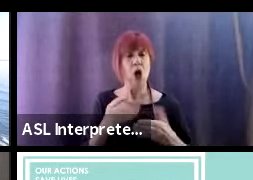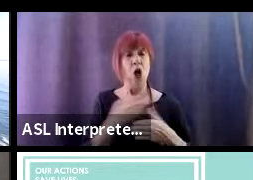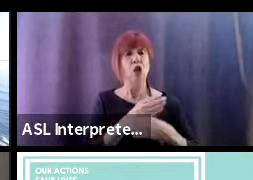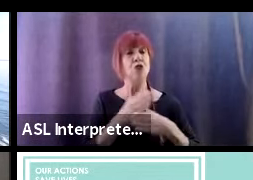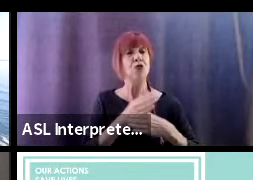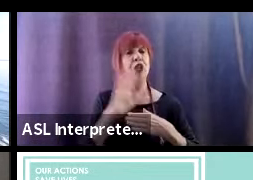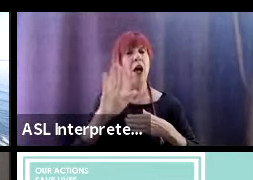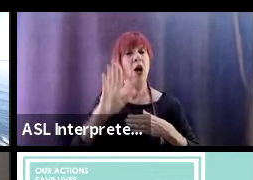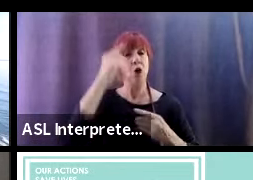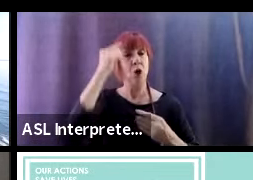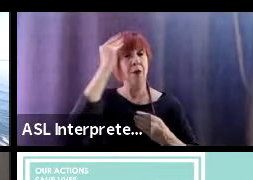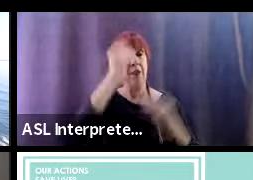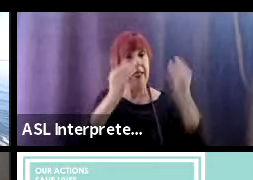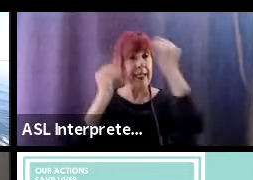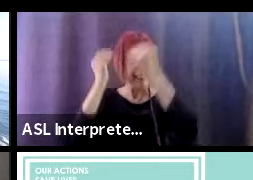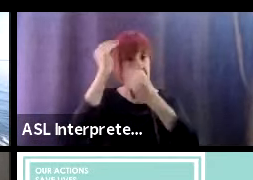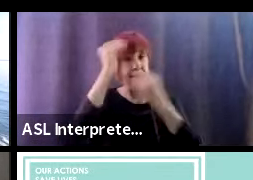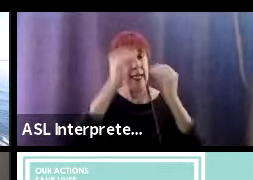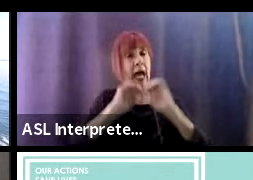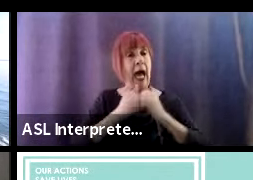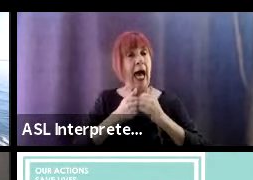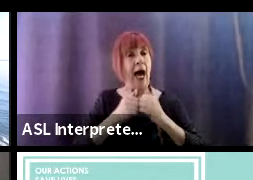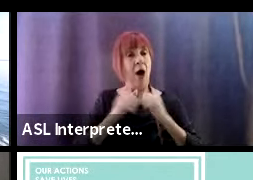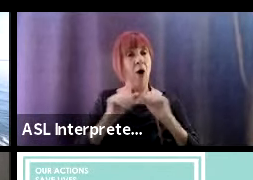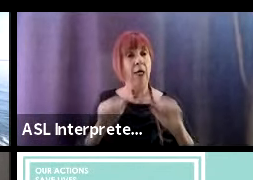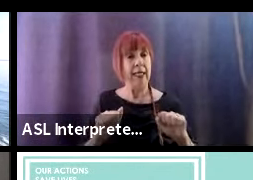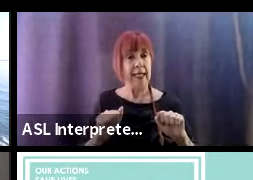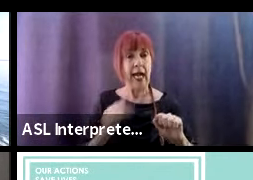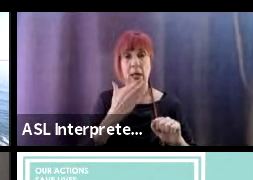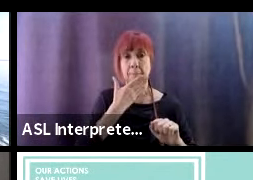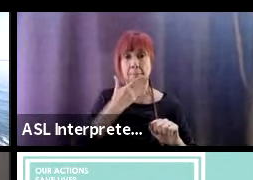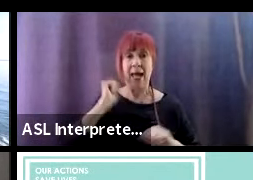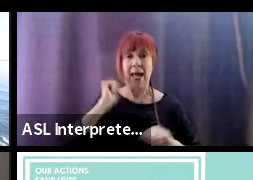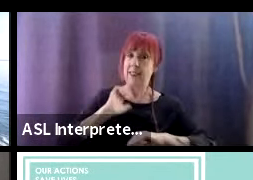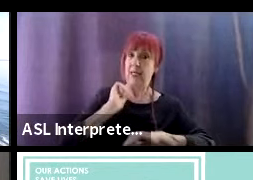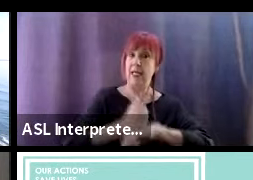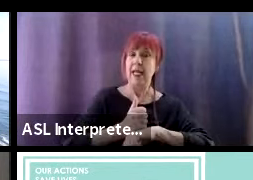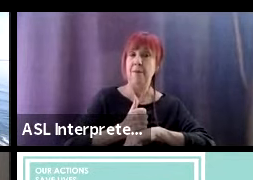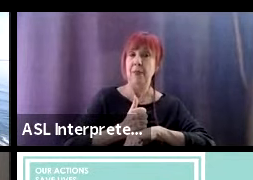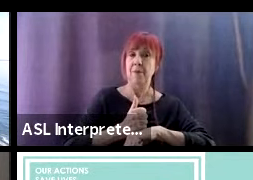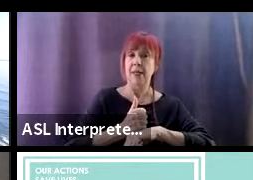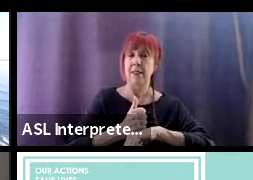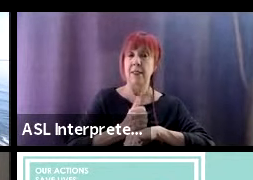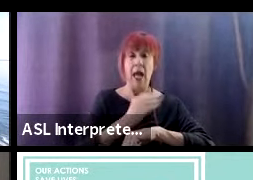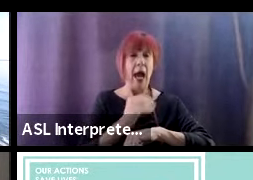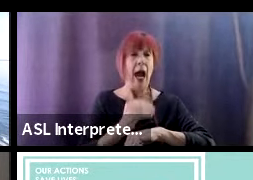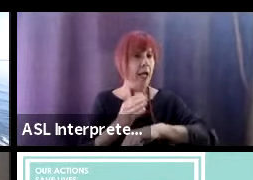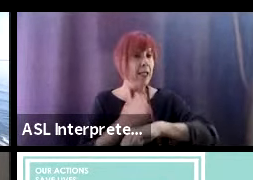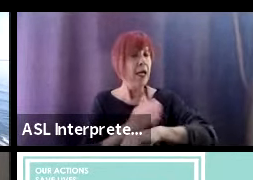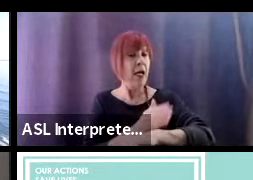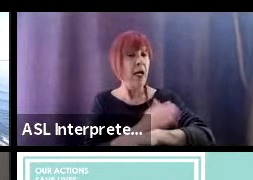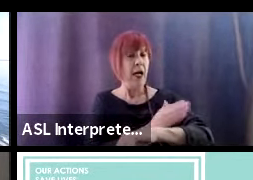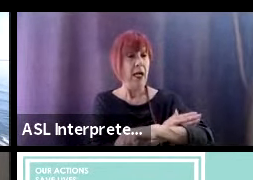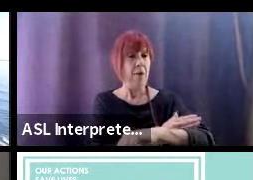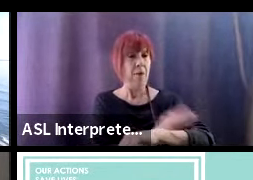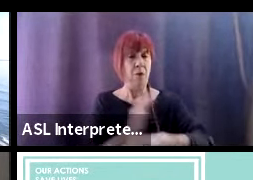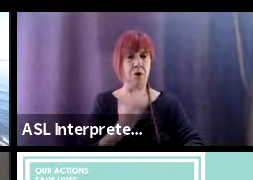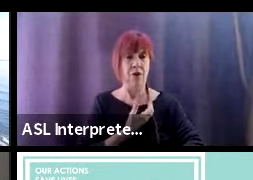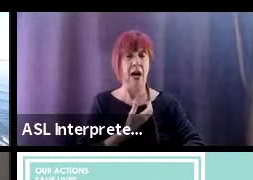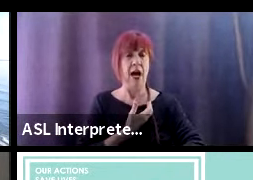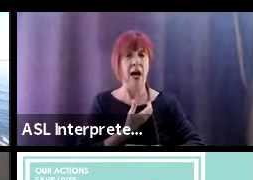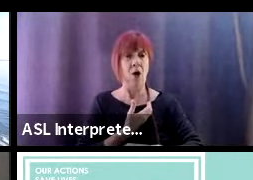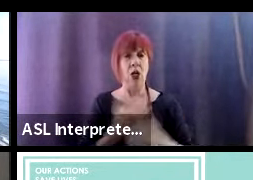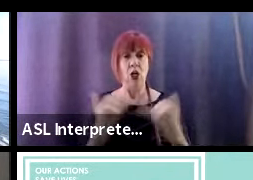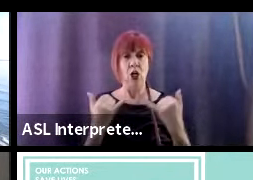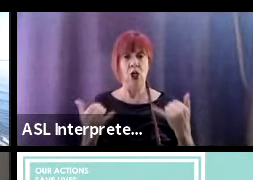thinking about how we can best implement and even improve on our